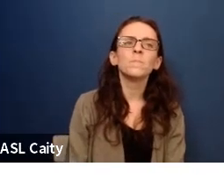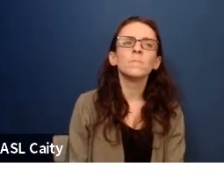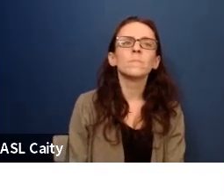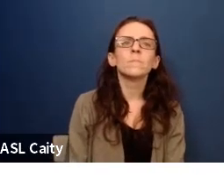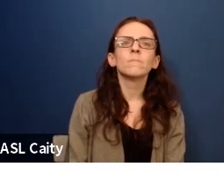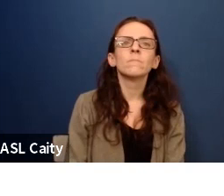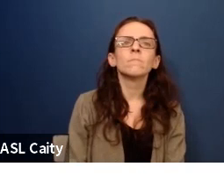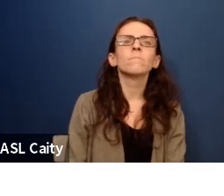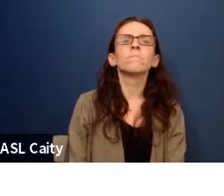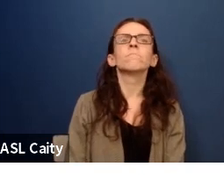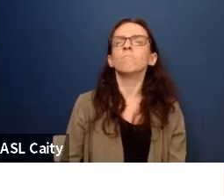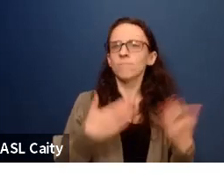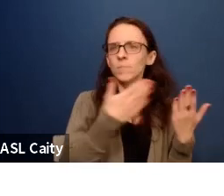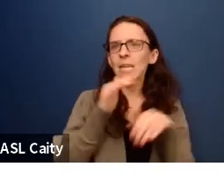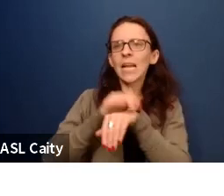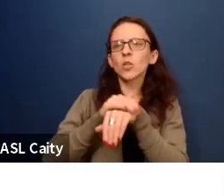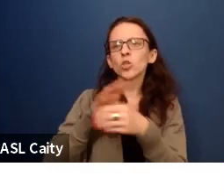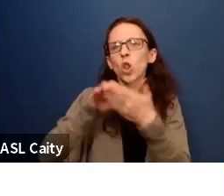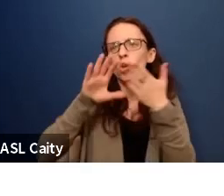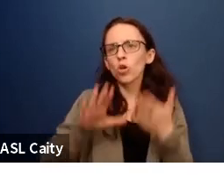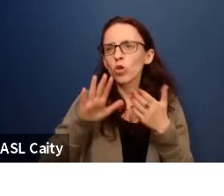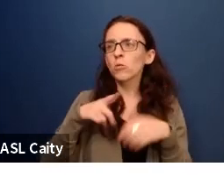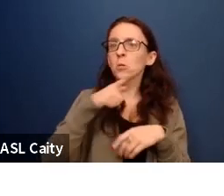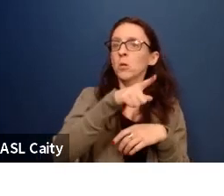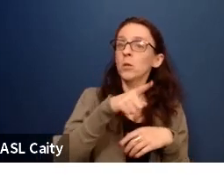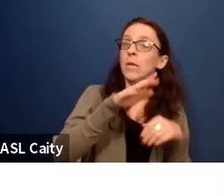English learner status.